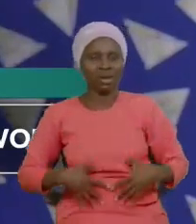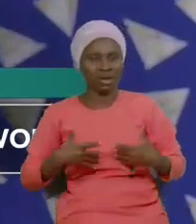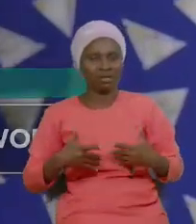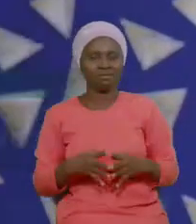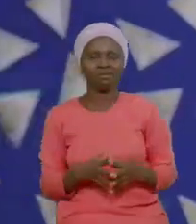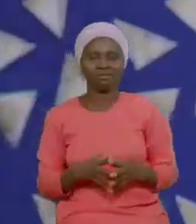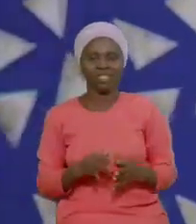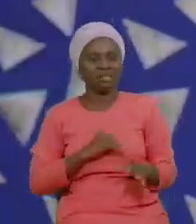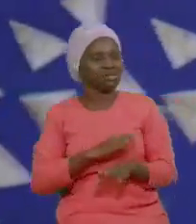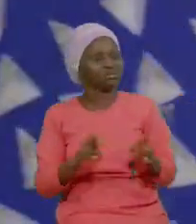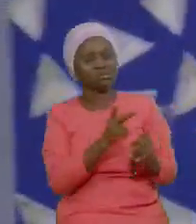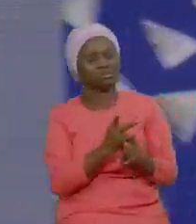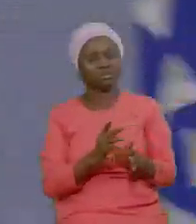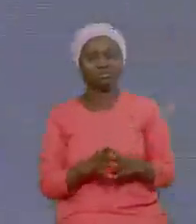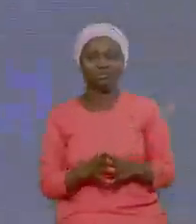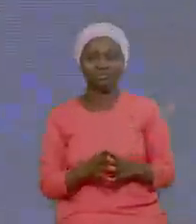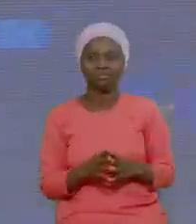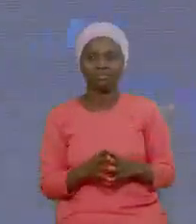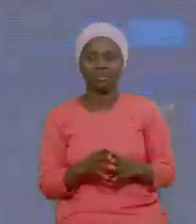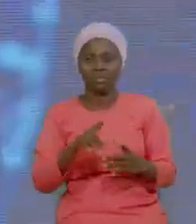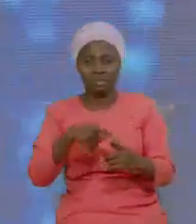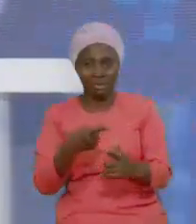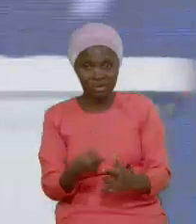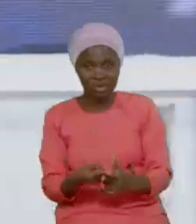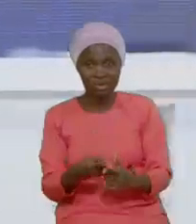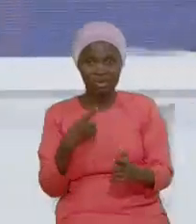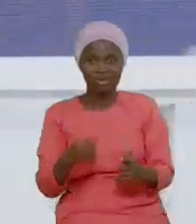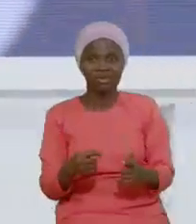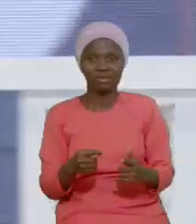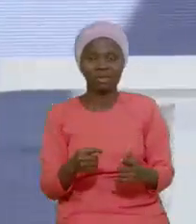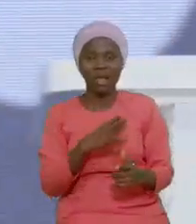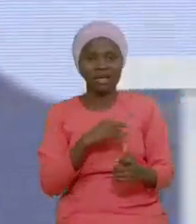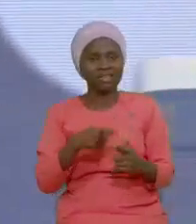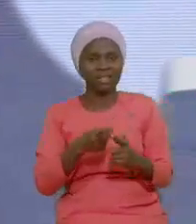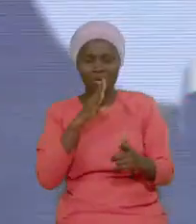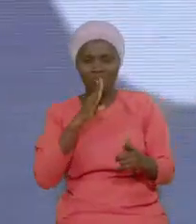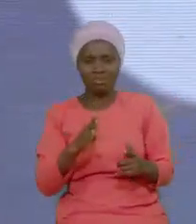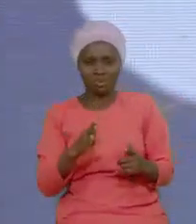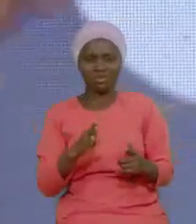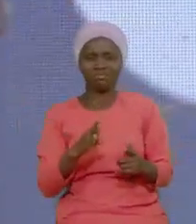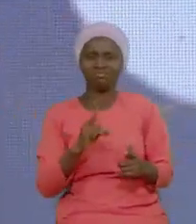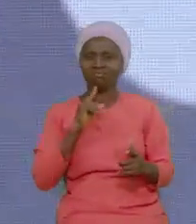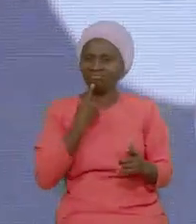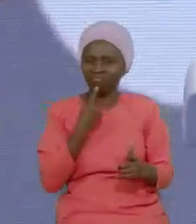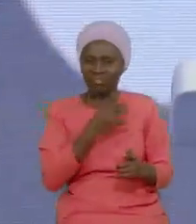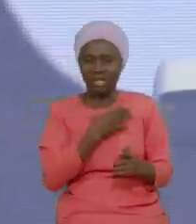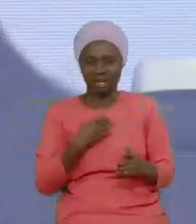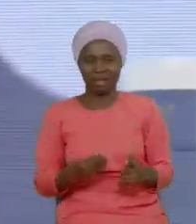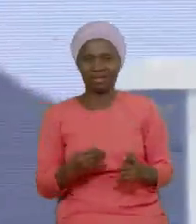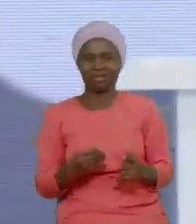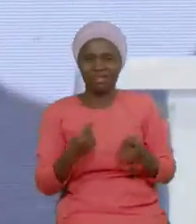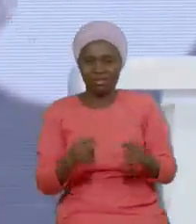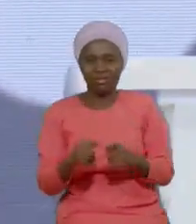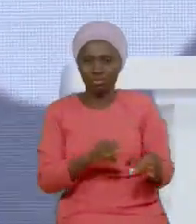I don't care. And then be excited in life, be passionate in life. Do something that you